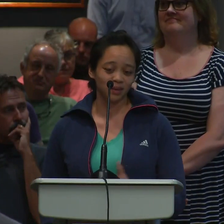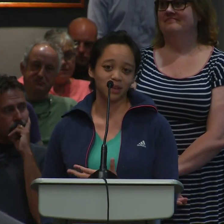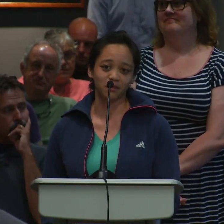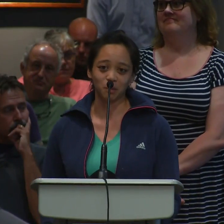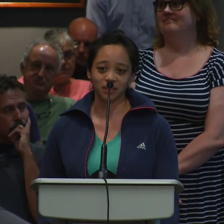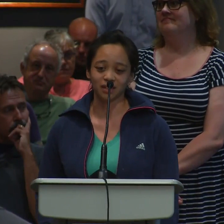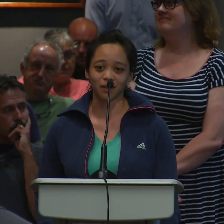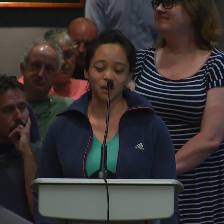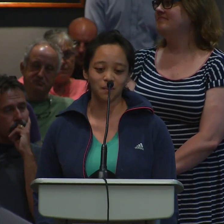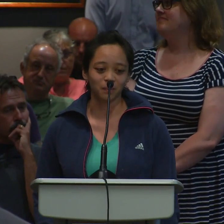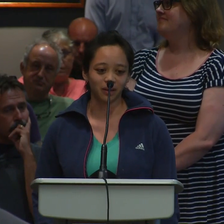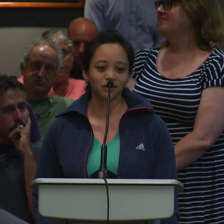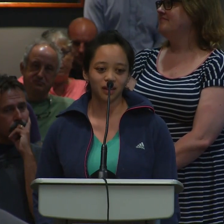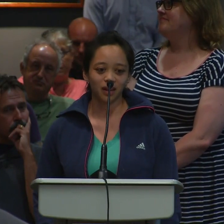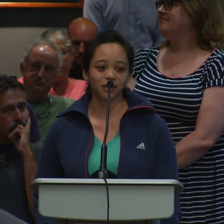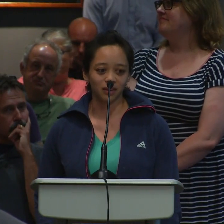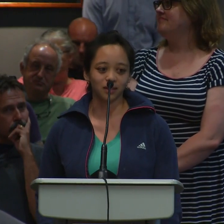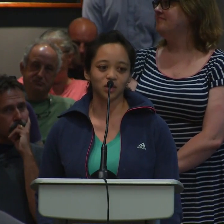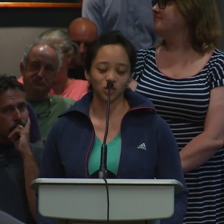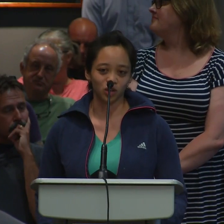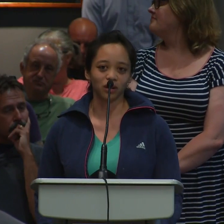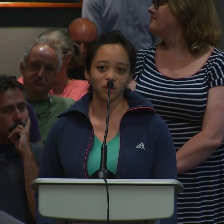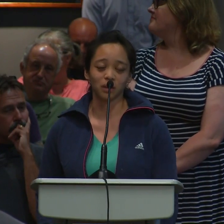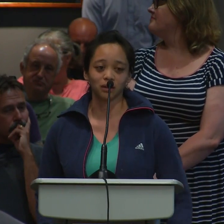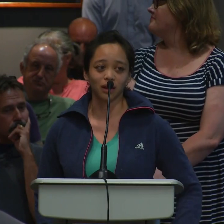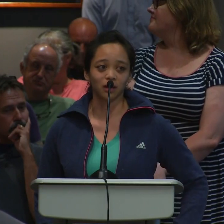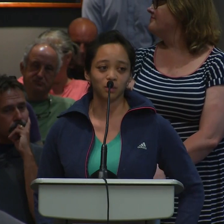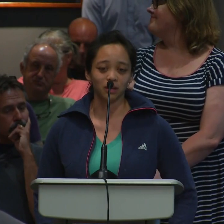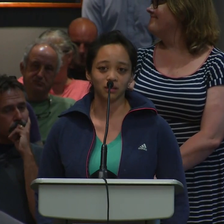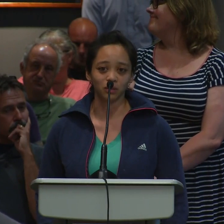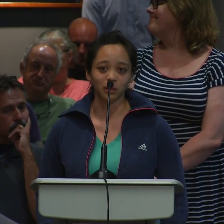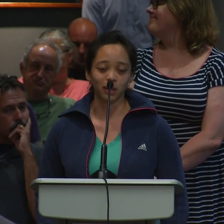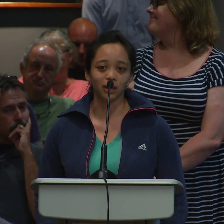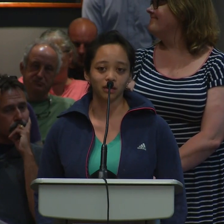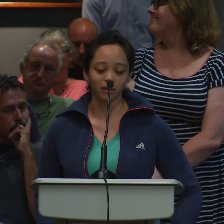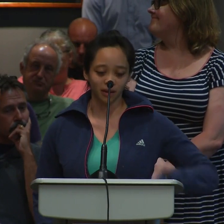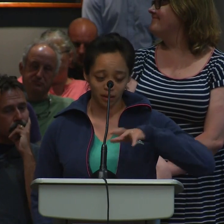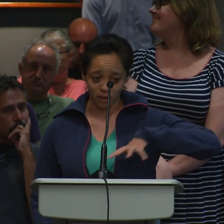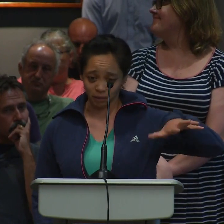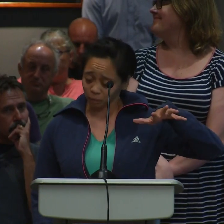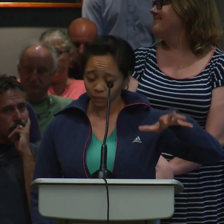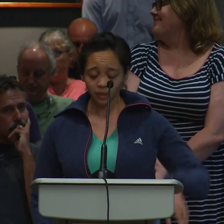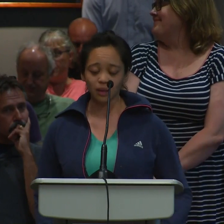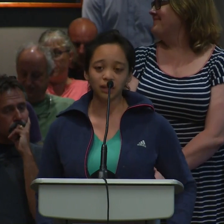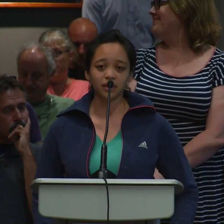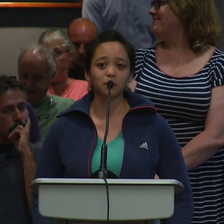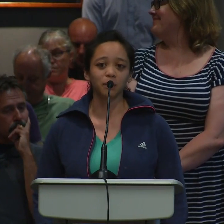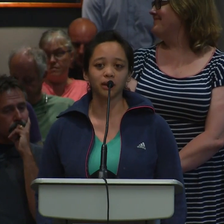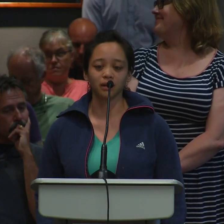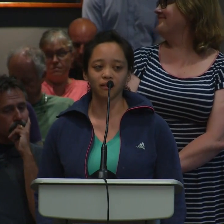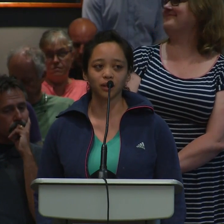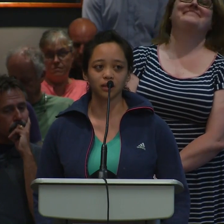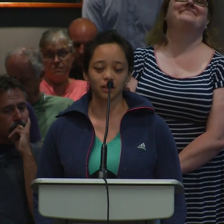interesting, so thank you for putting this together. But I think this is a start of something that could be really big and could be placed and